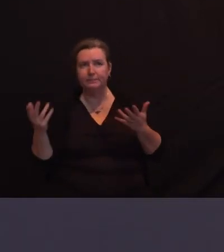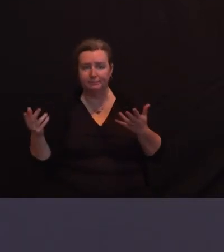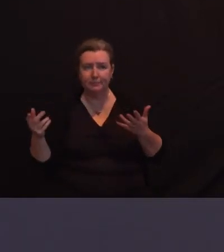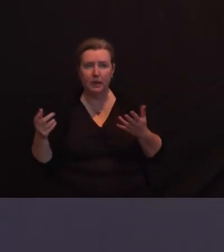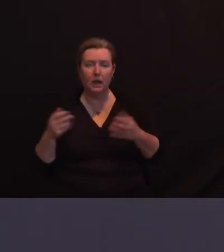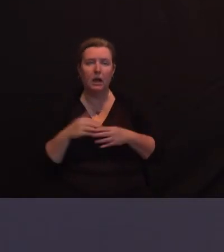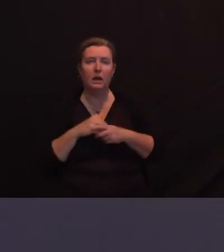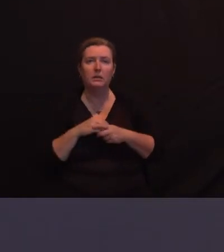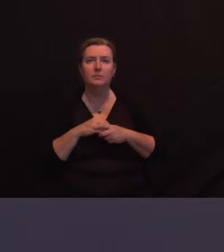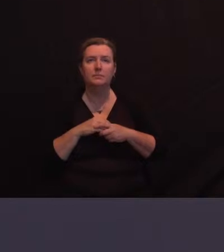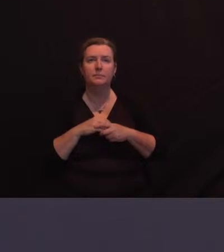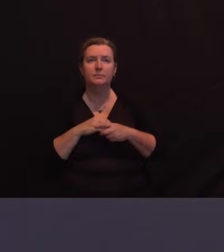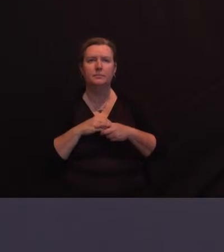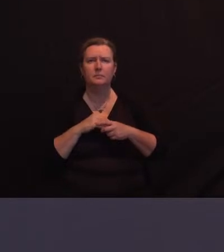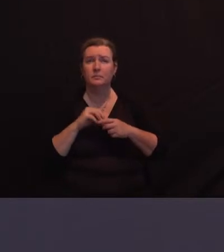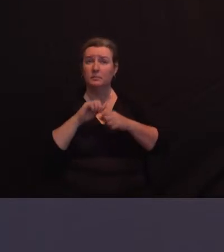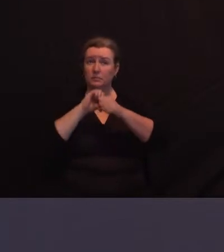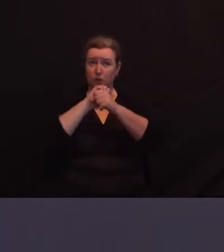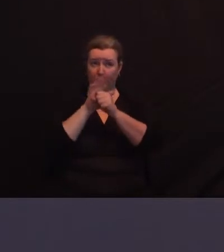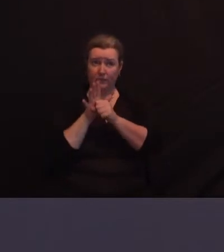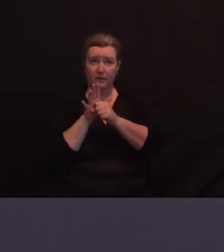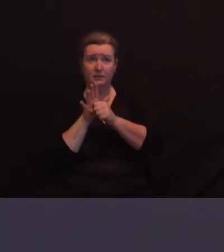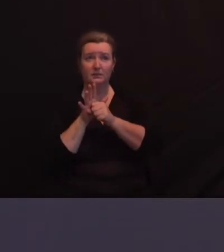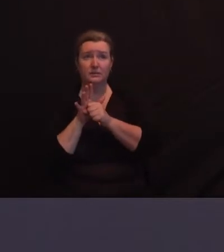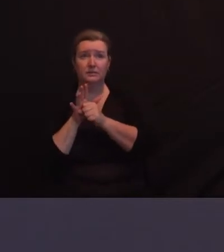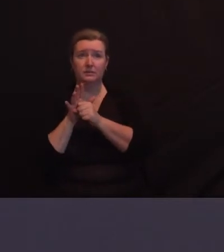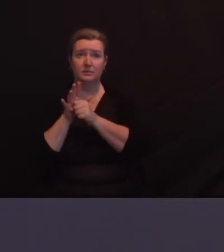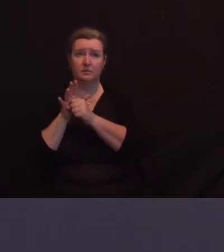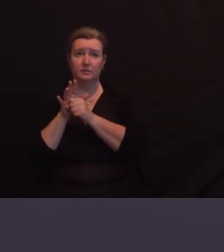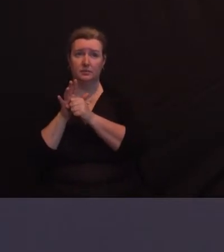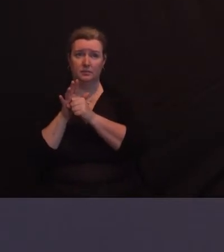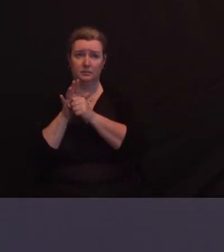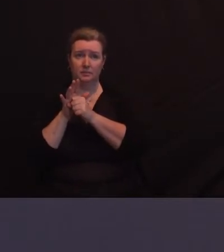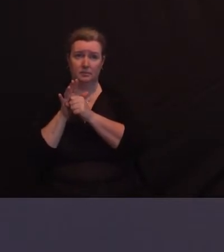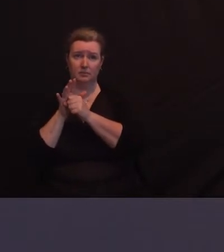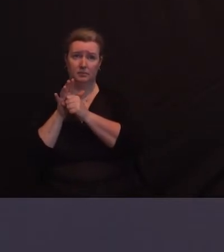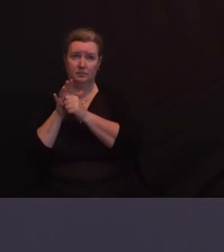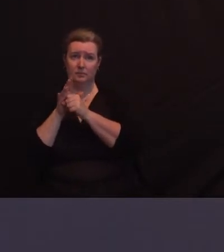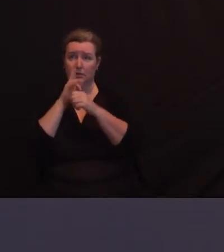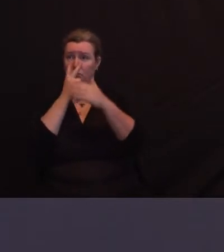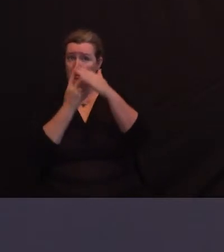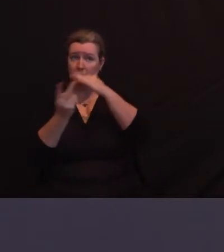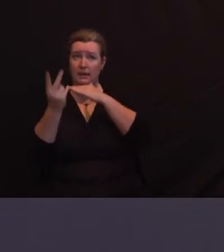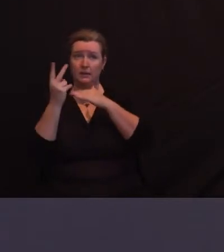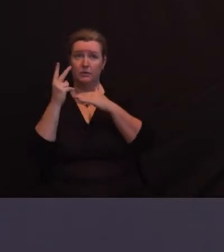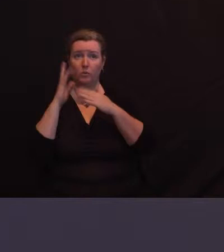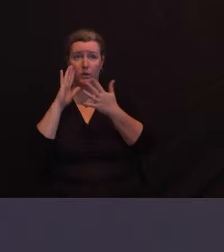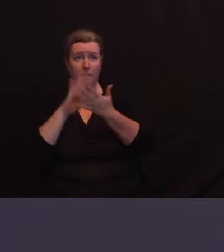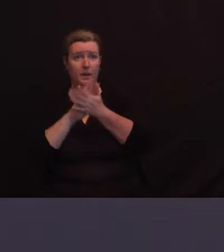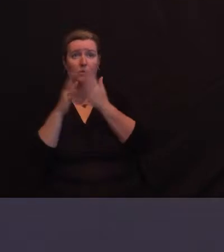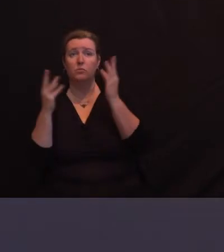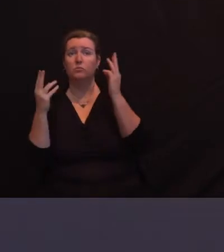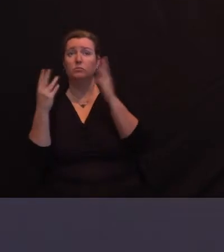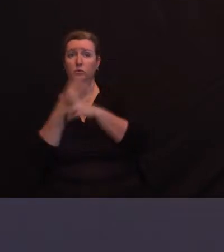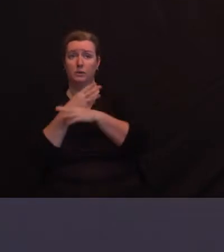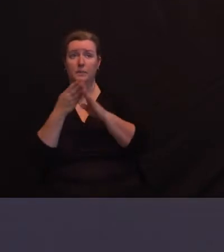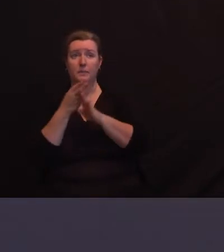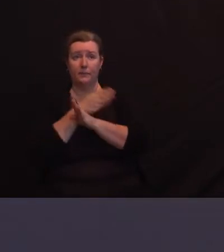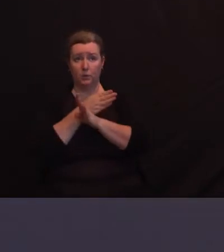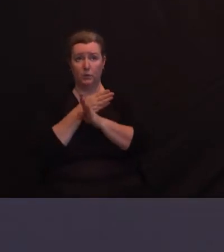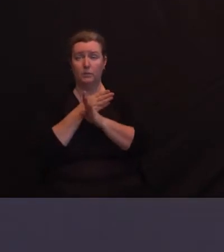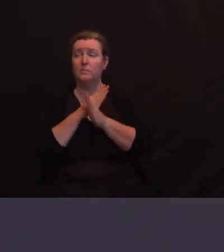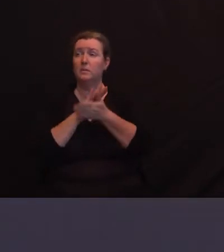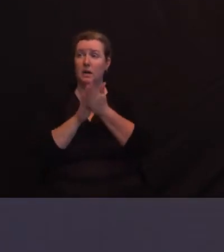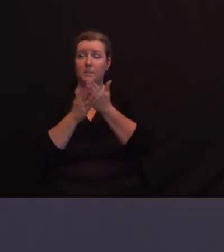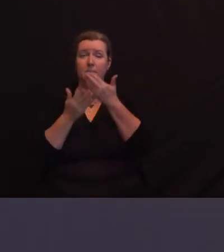COVID and the conditions are pointing that they're going to get worse before they get better. Could you just talk a little bit about what are you